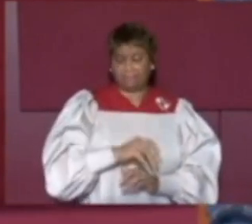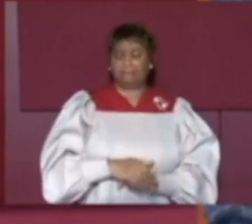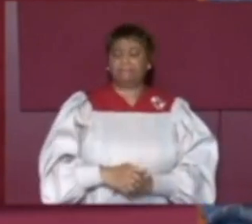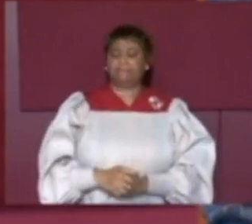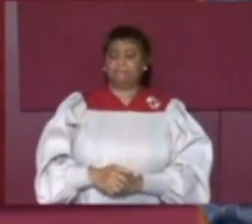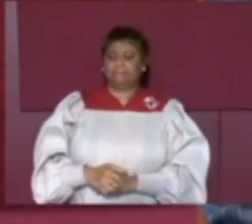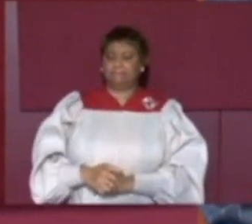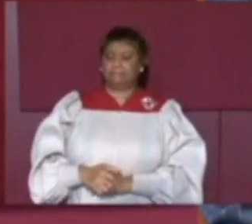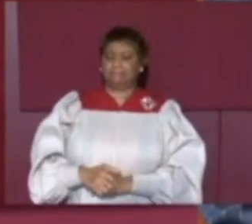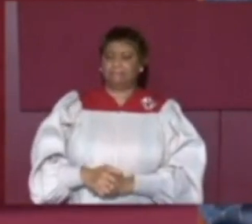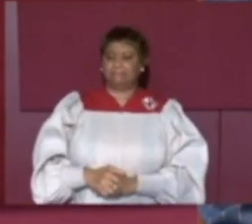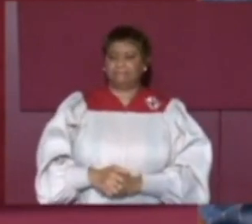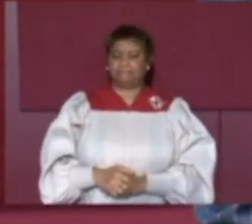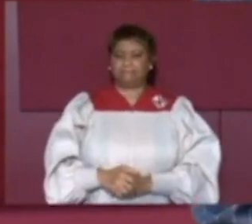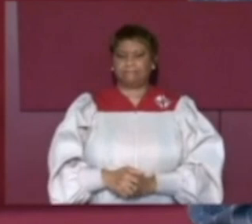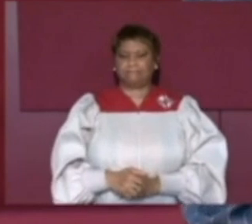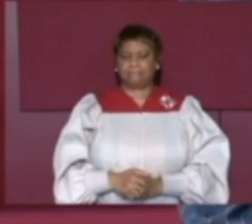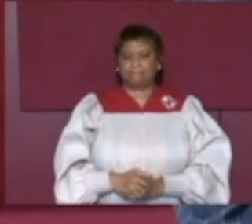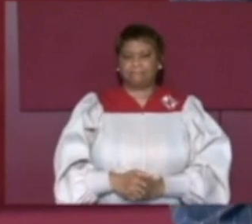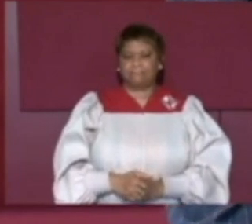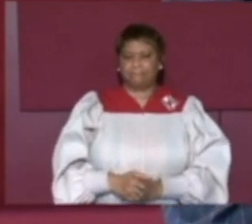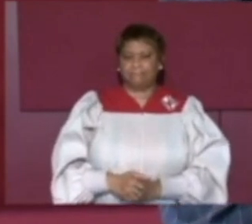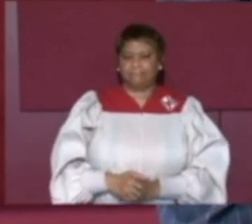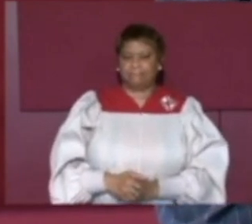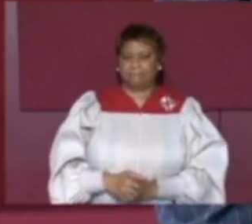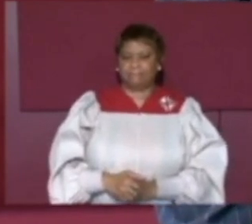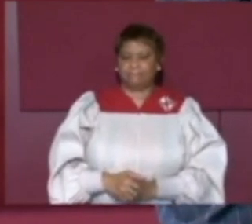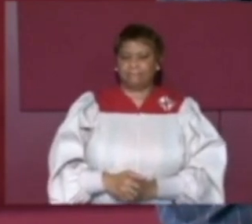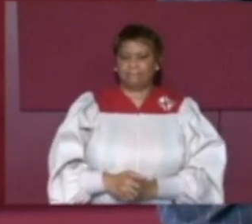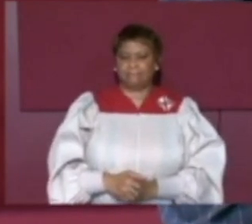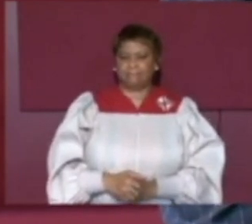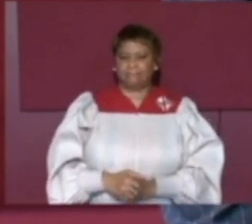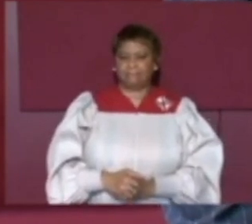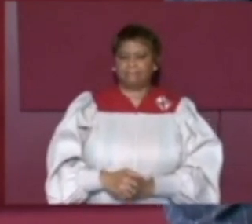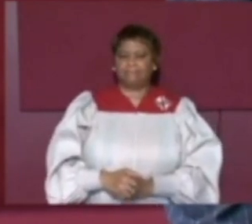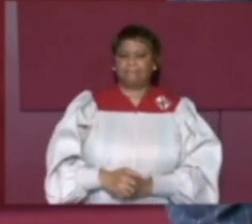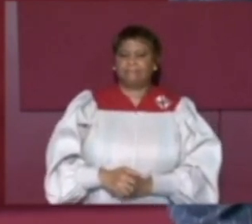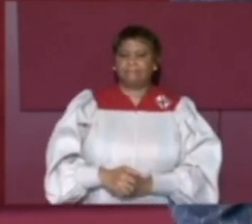with mercy and compassion. And